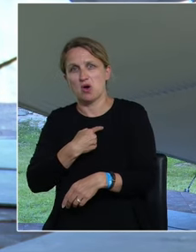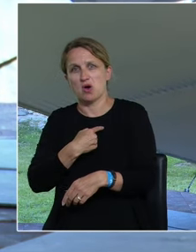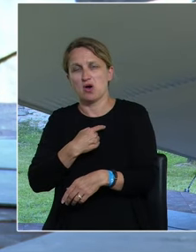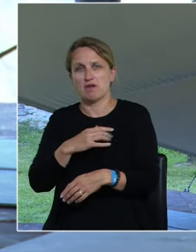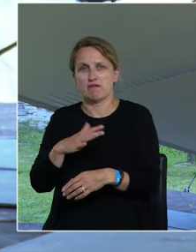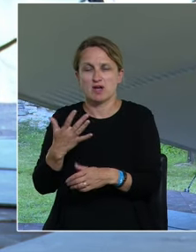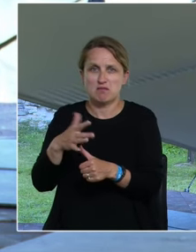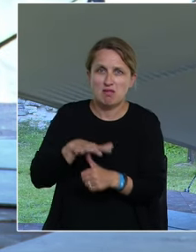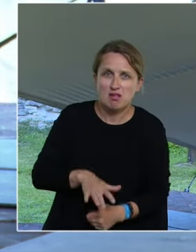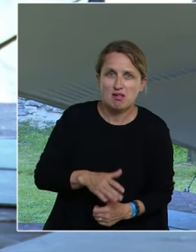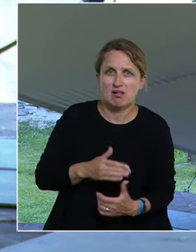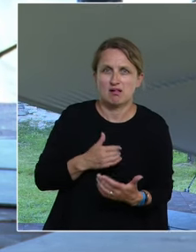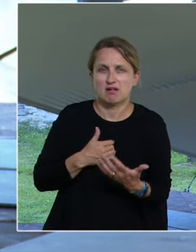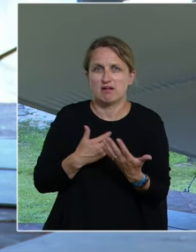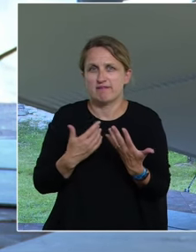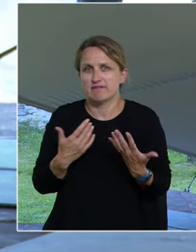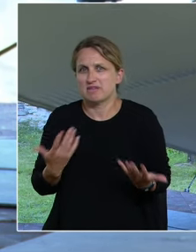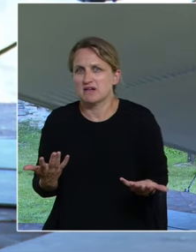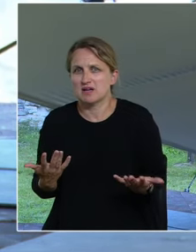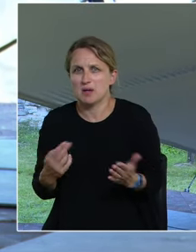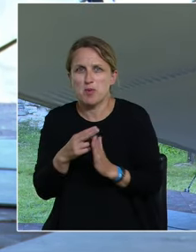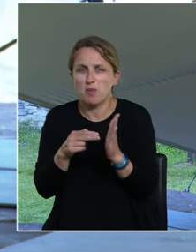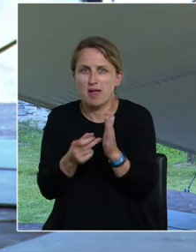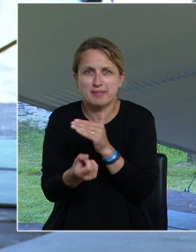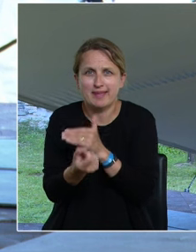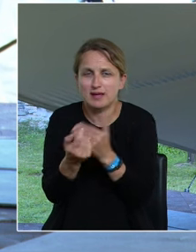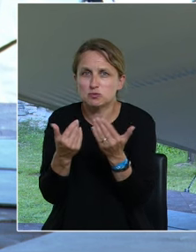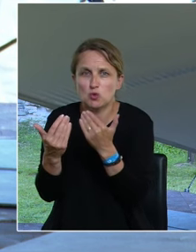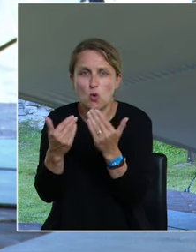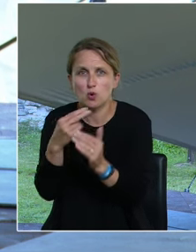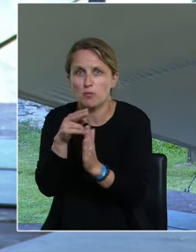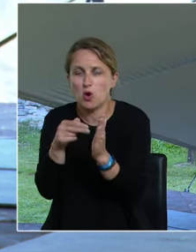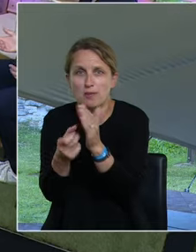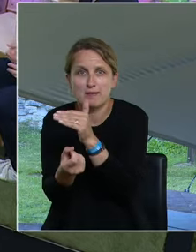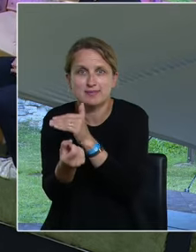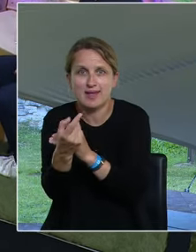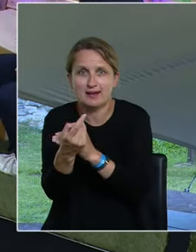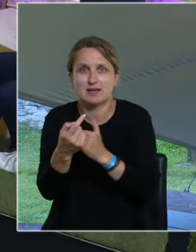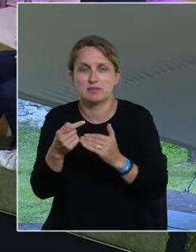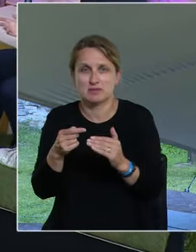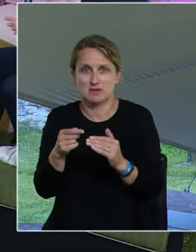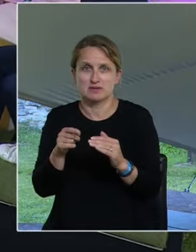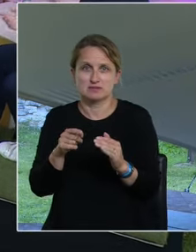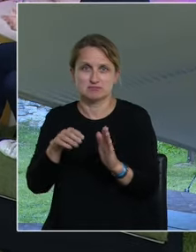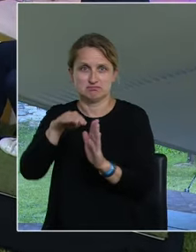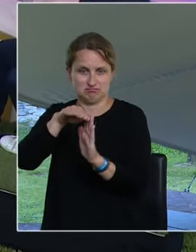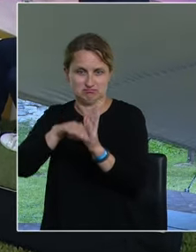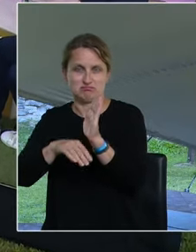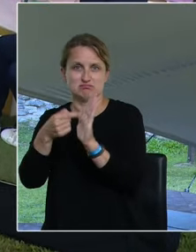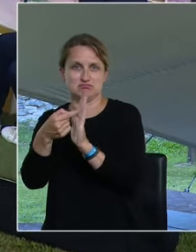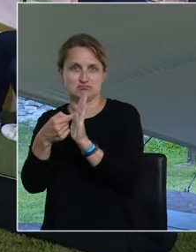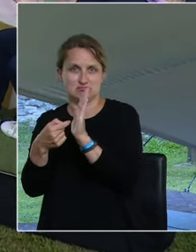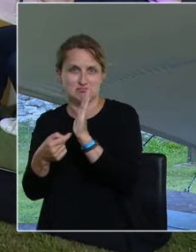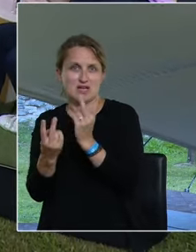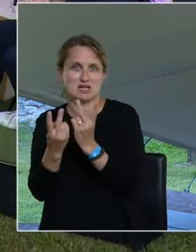pose also these types of problems where you sort of need to regulate these spaces to avoid these types of things